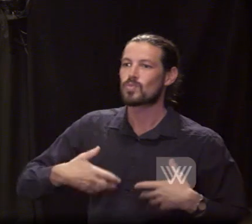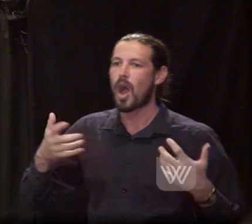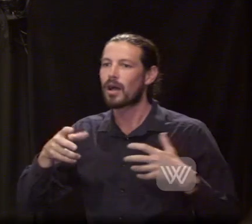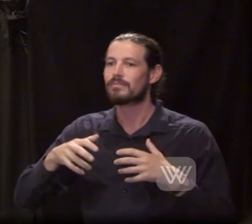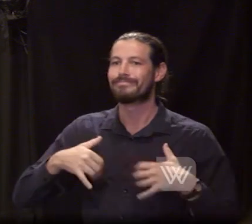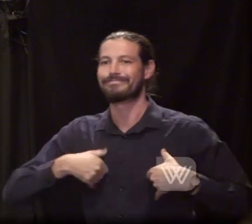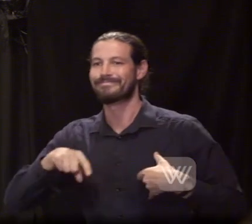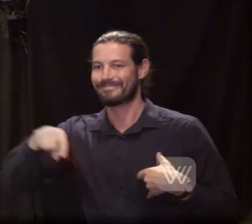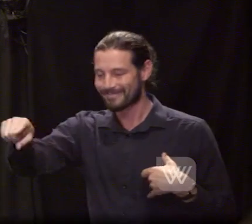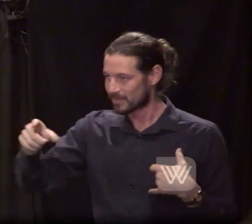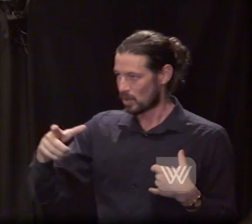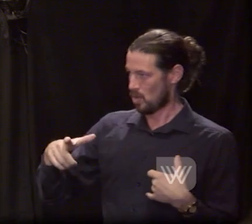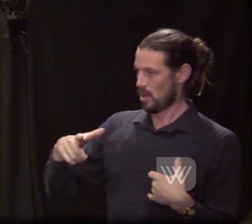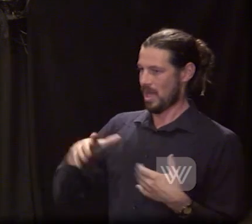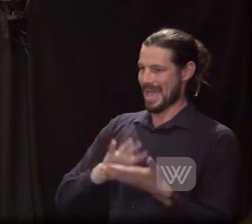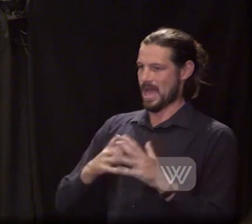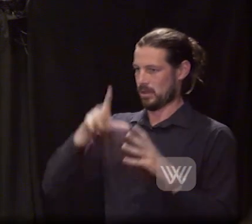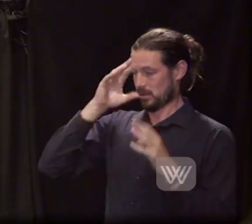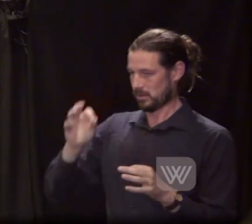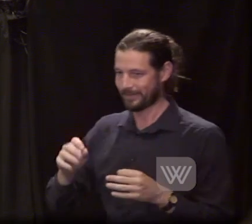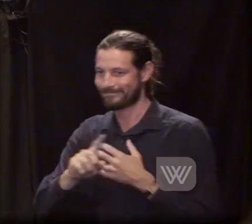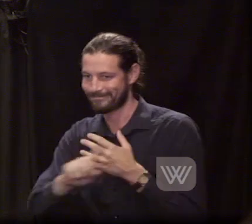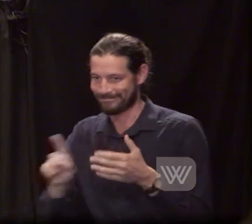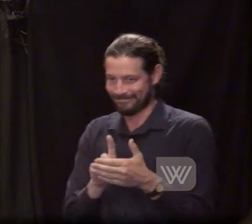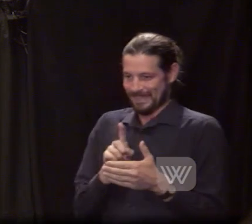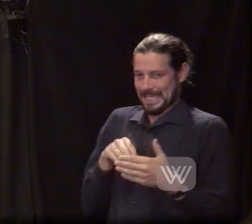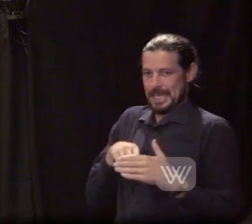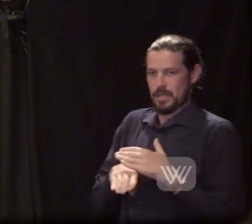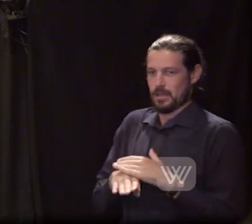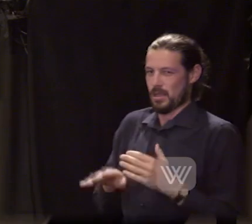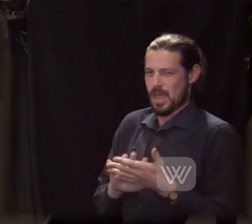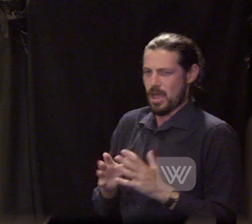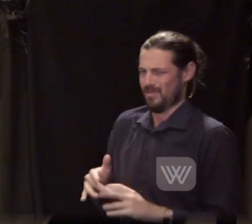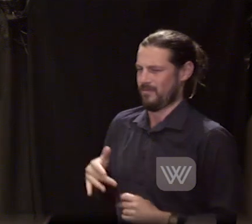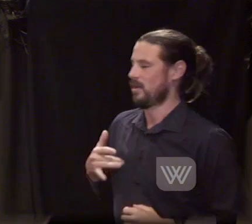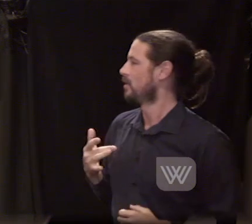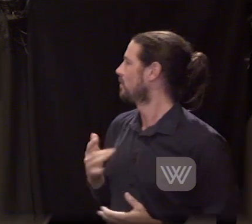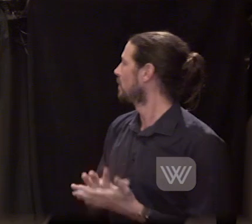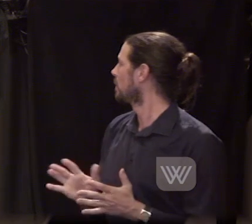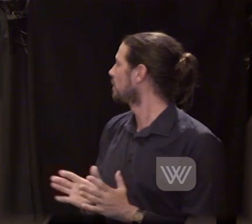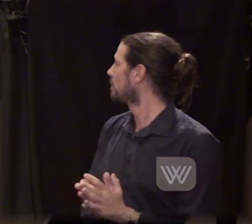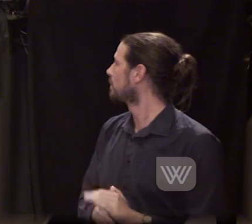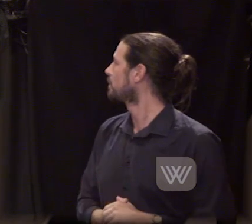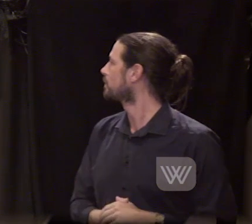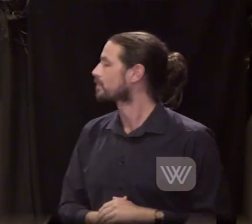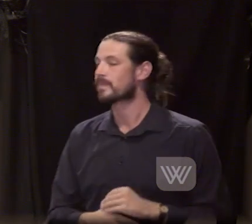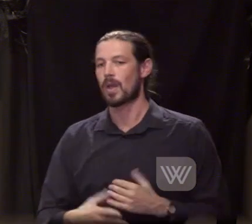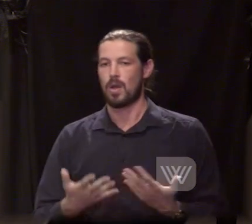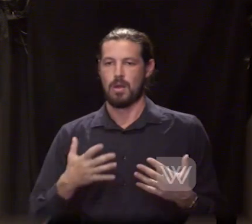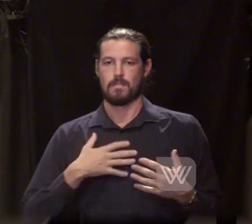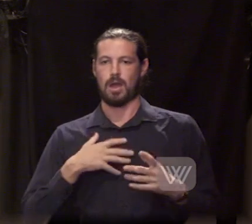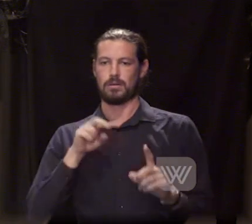Perhaps a better question is, how did you survive in that kind of a sterile environment? The way I chose to look at it